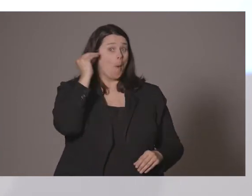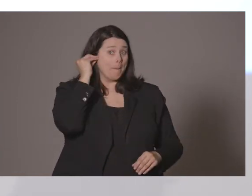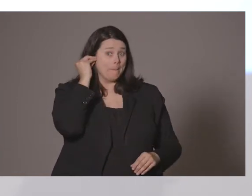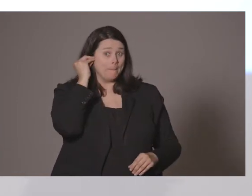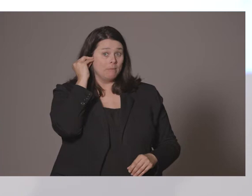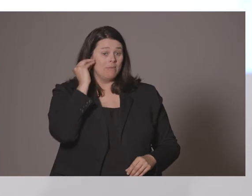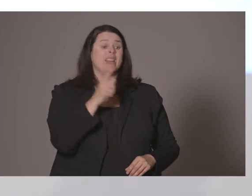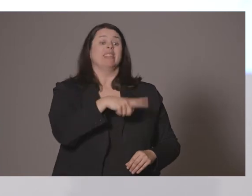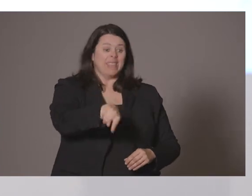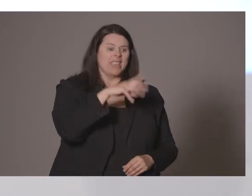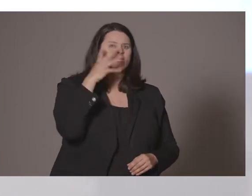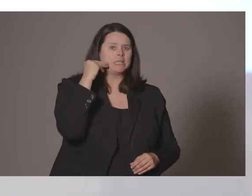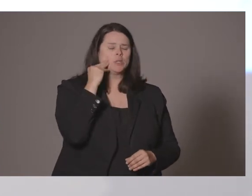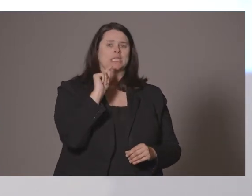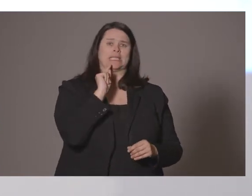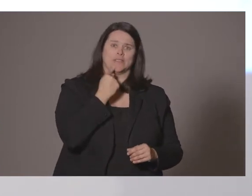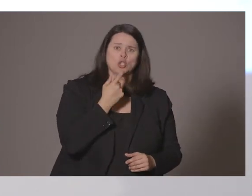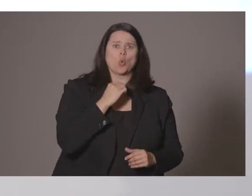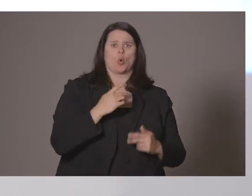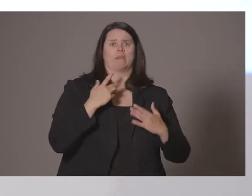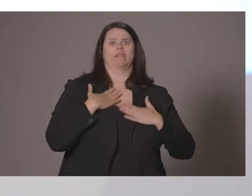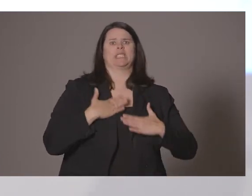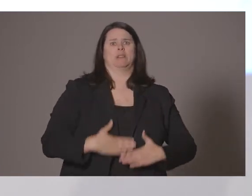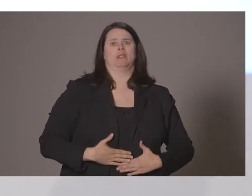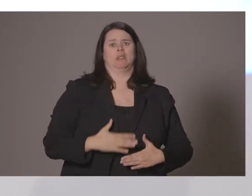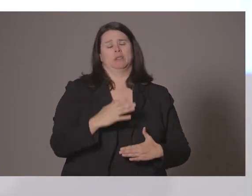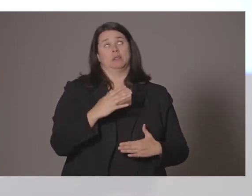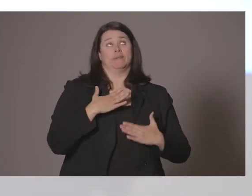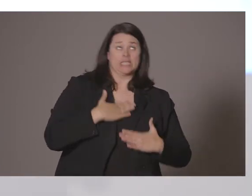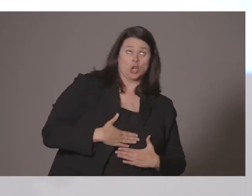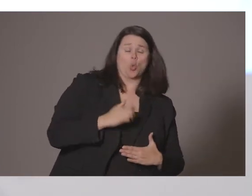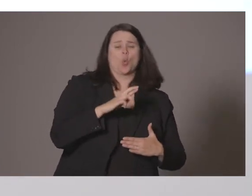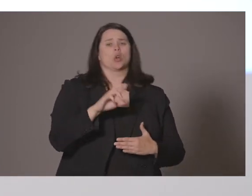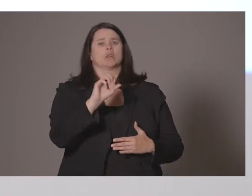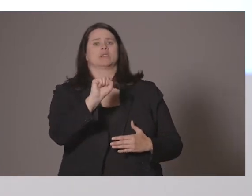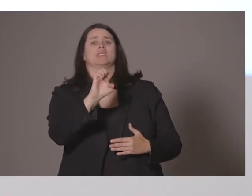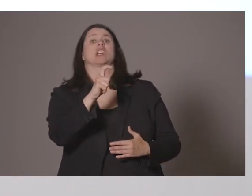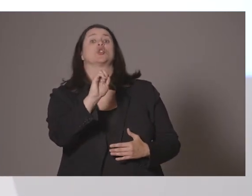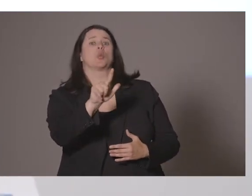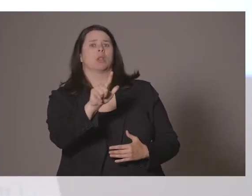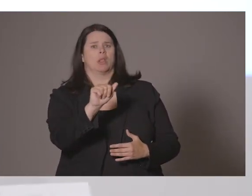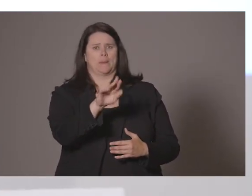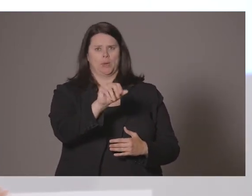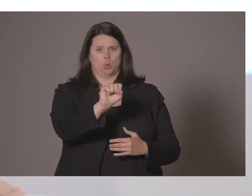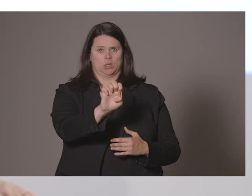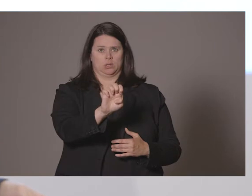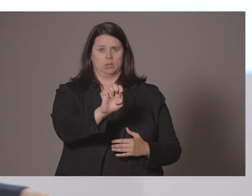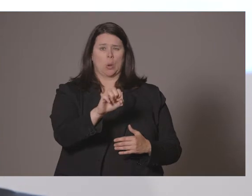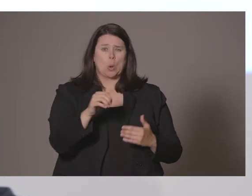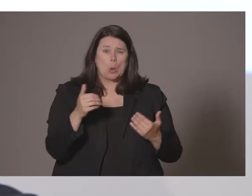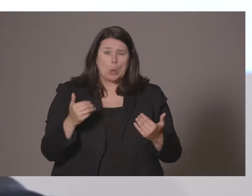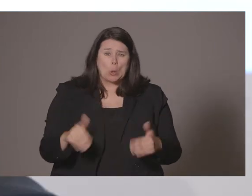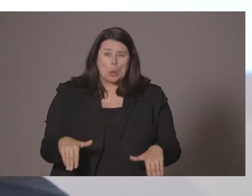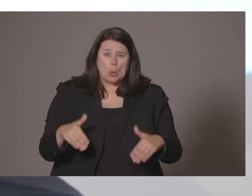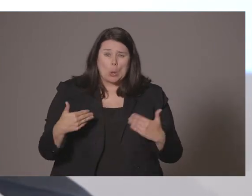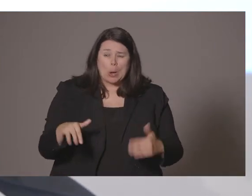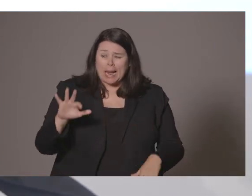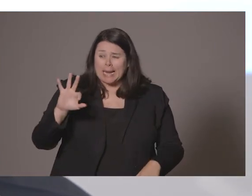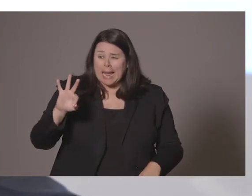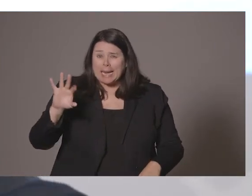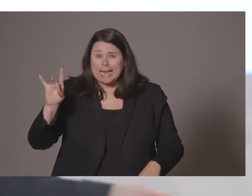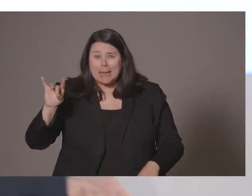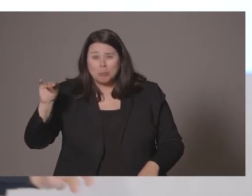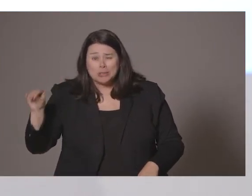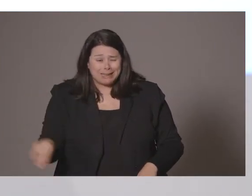experienced severe physical or sexual abuse. Right, so the correlation is actually really high,